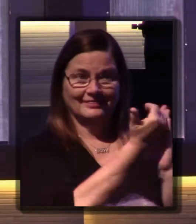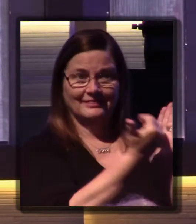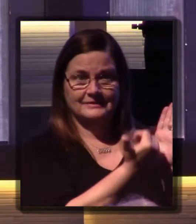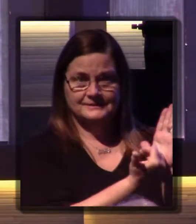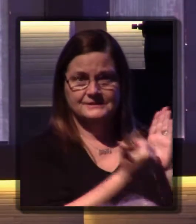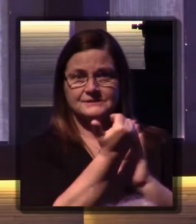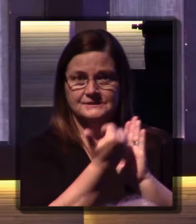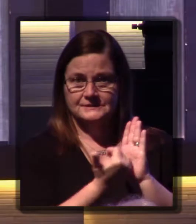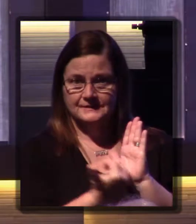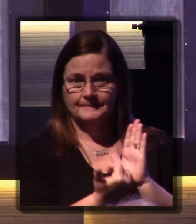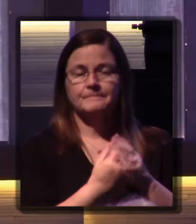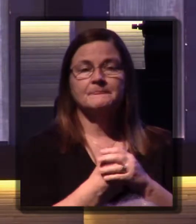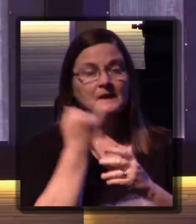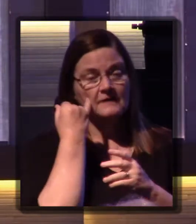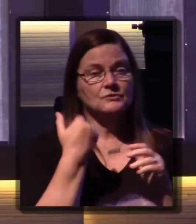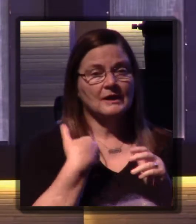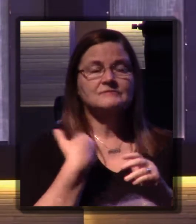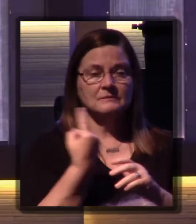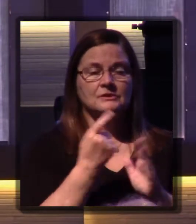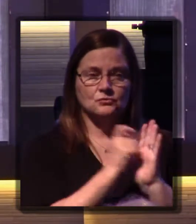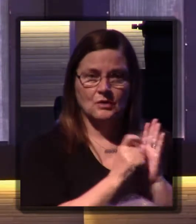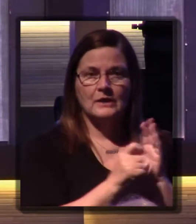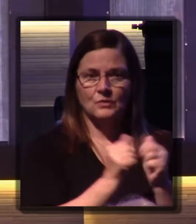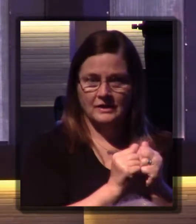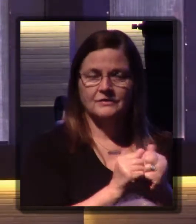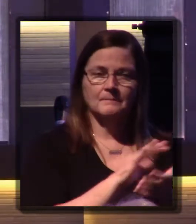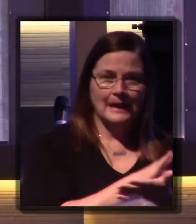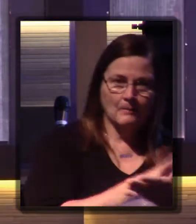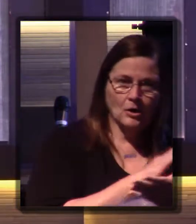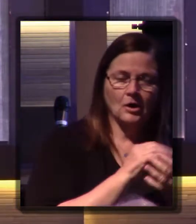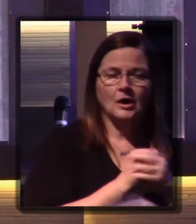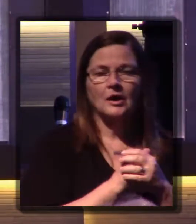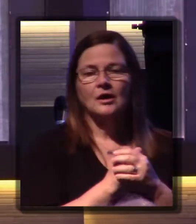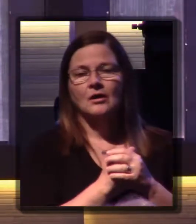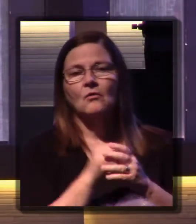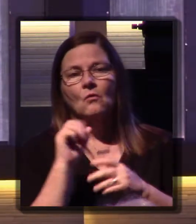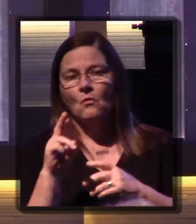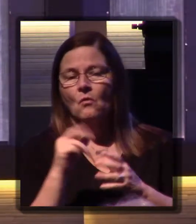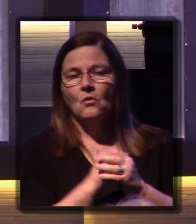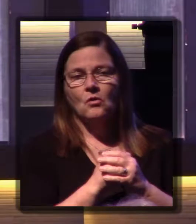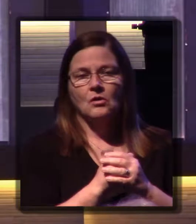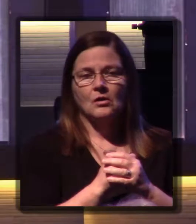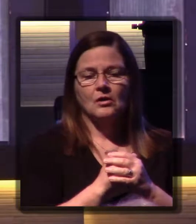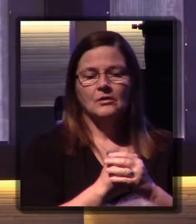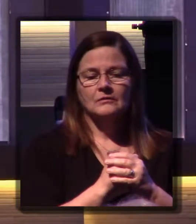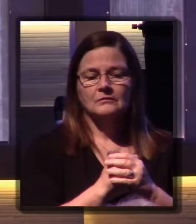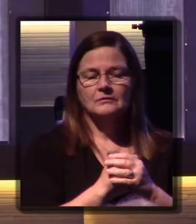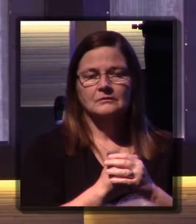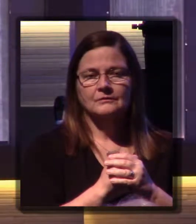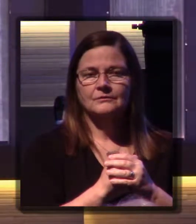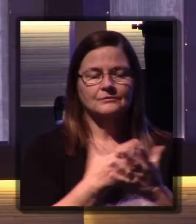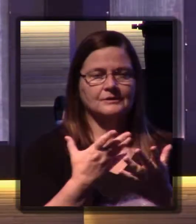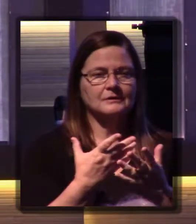not a fill in the blank, with lists. So if you have something to write on, either a piece of paper or a corner